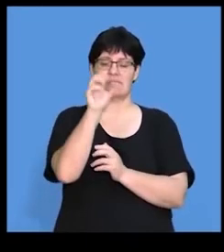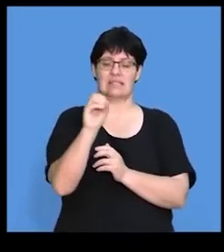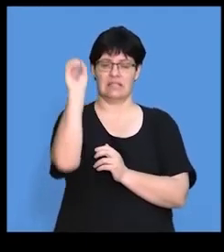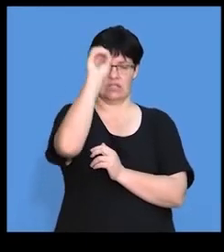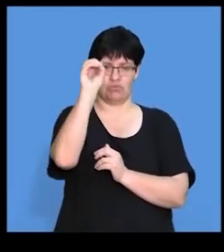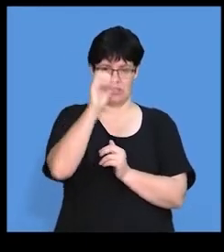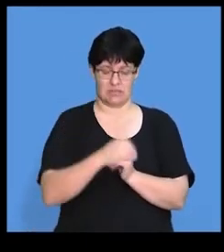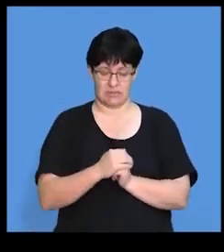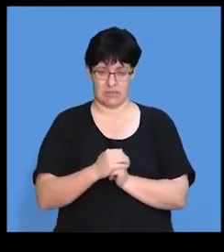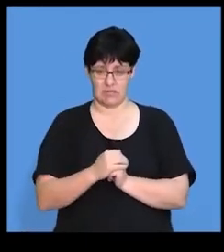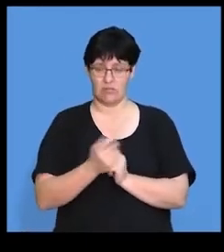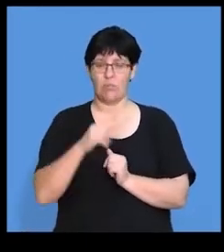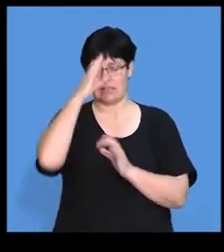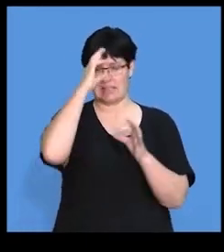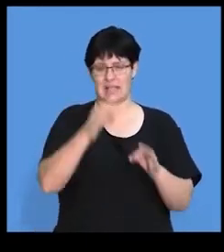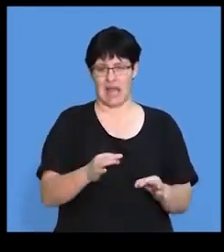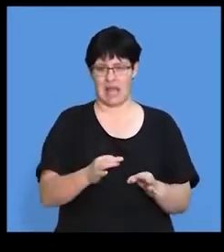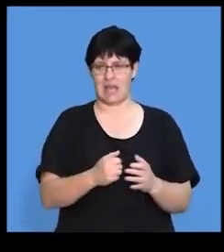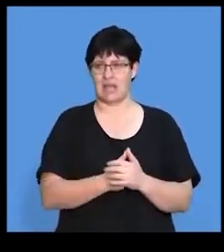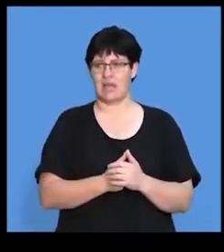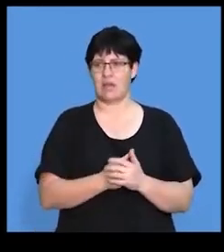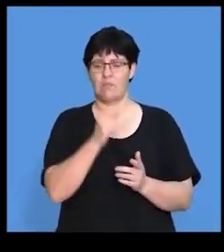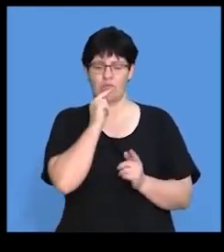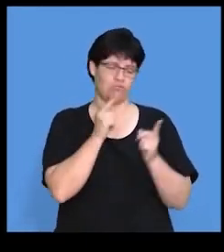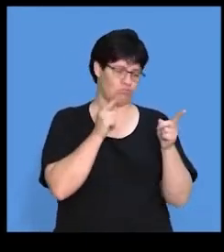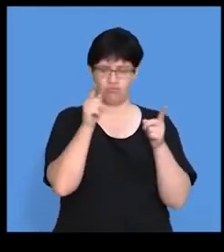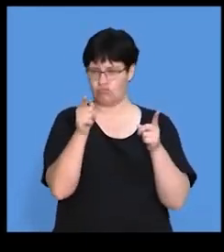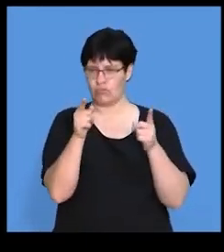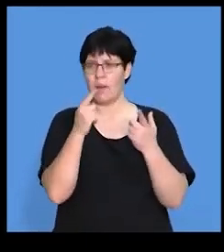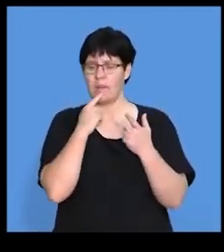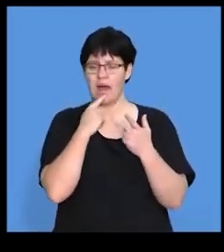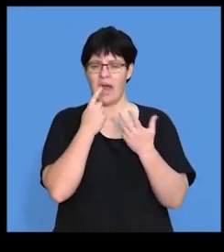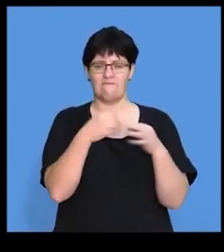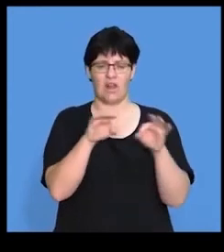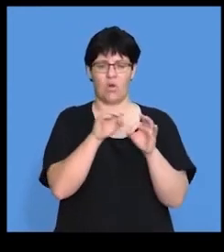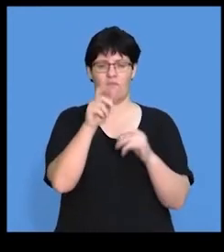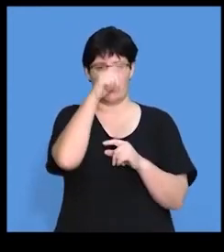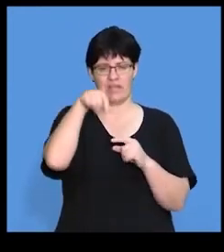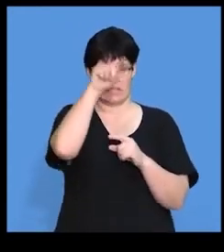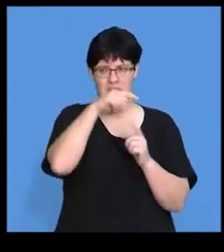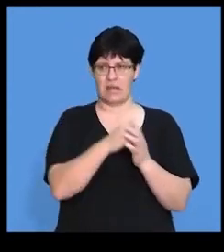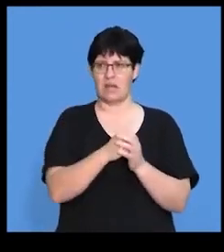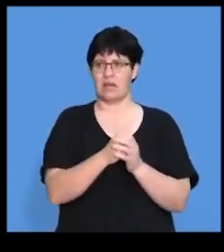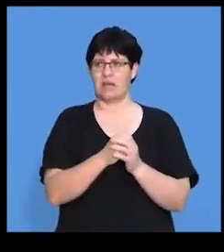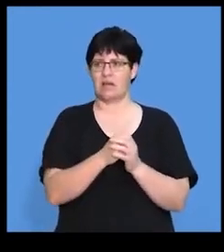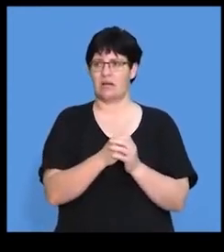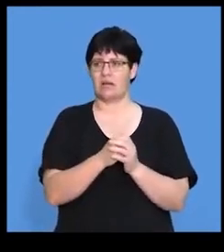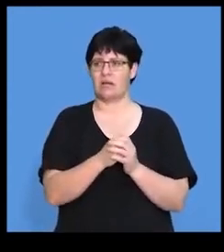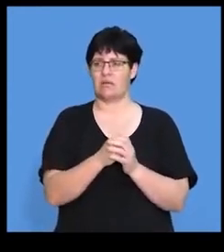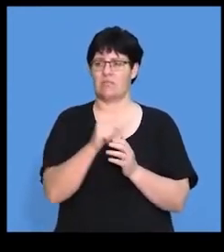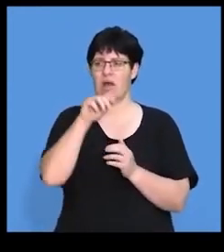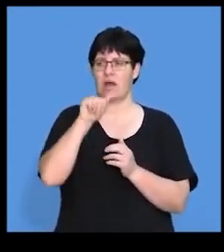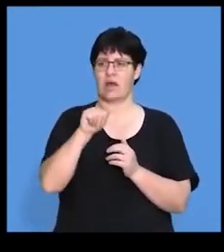60 degrees. Now I have to decide which quadrants I'm in to get my values of theta. So I'm going to use my